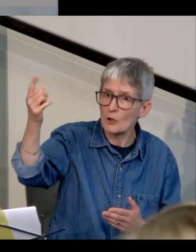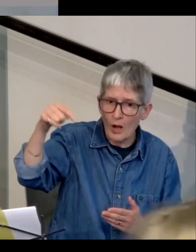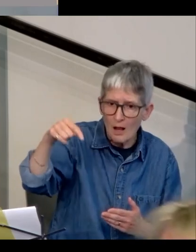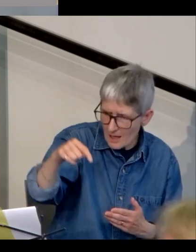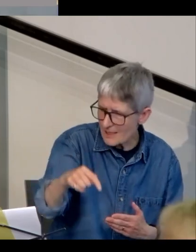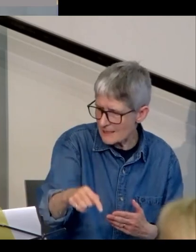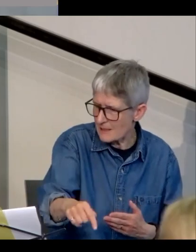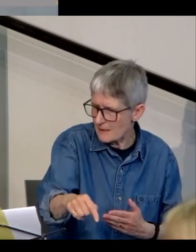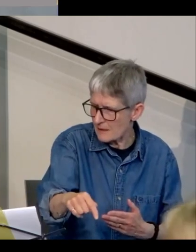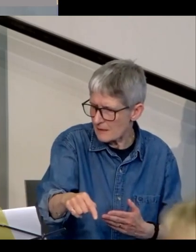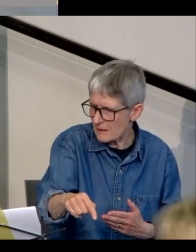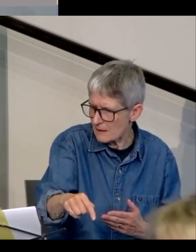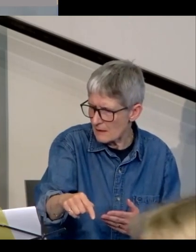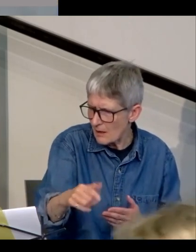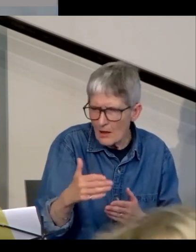you. You are here,